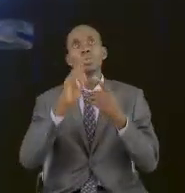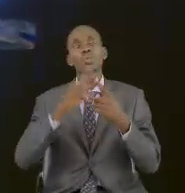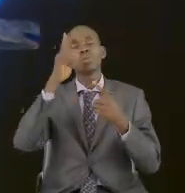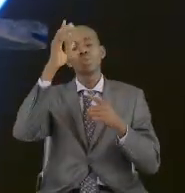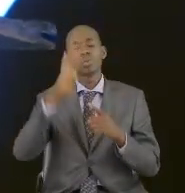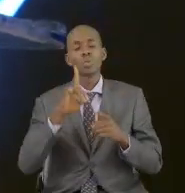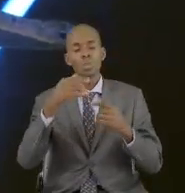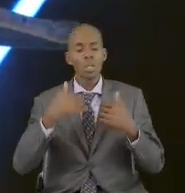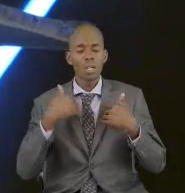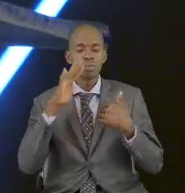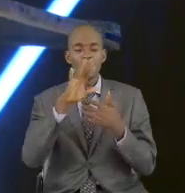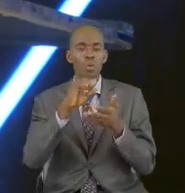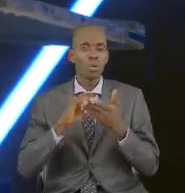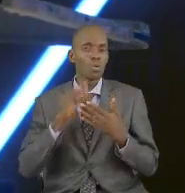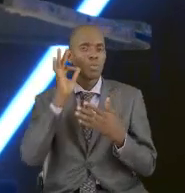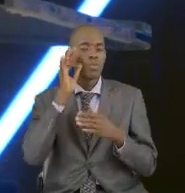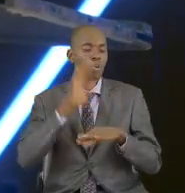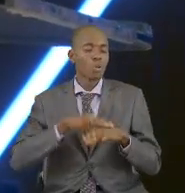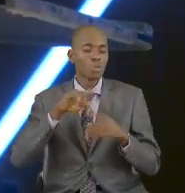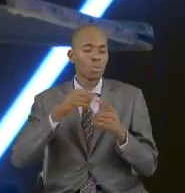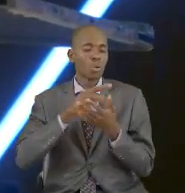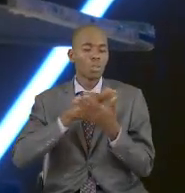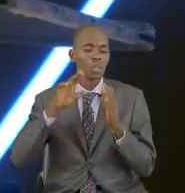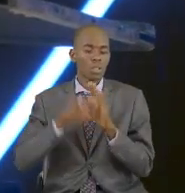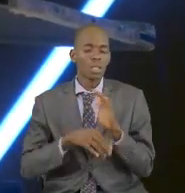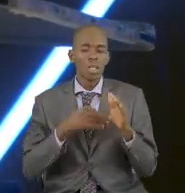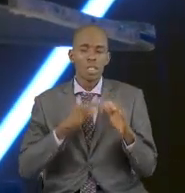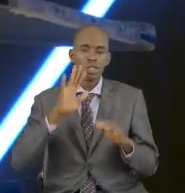unto holiness and the end